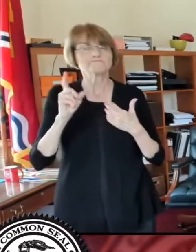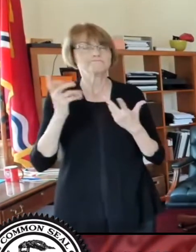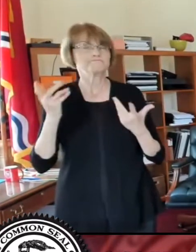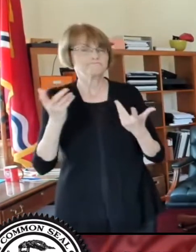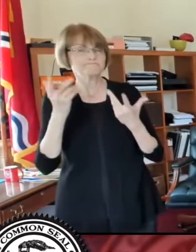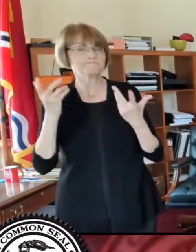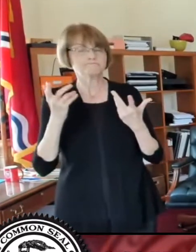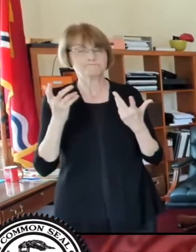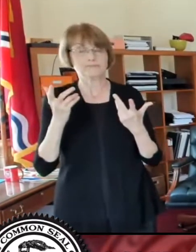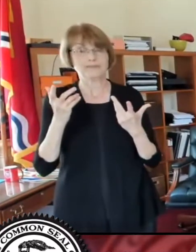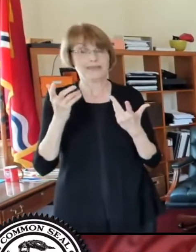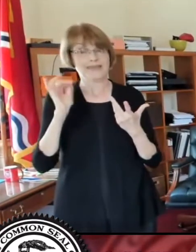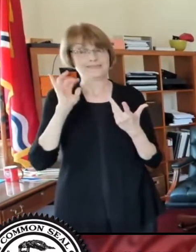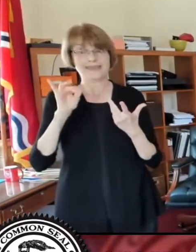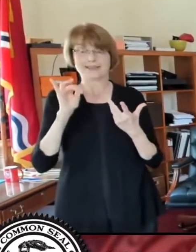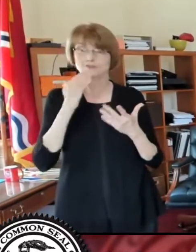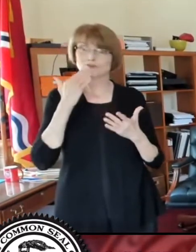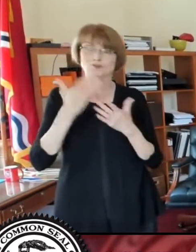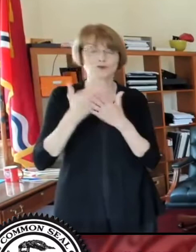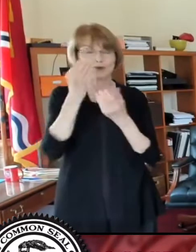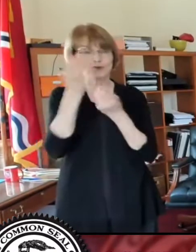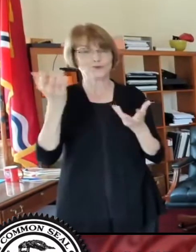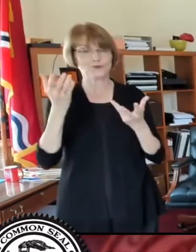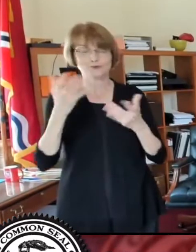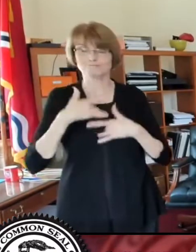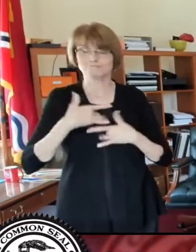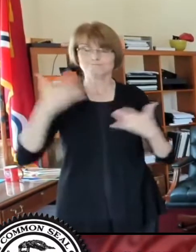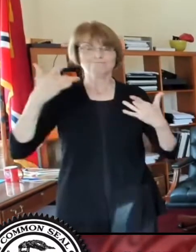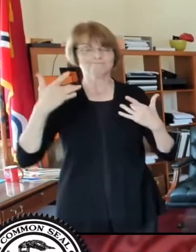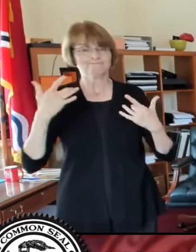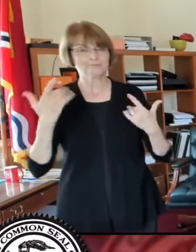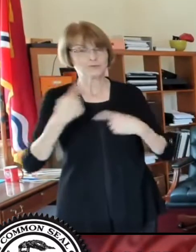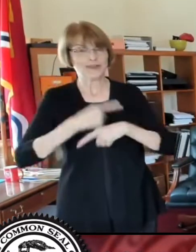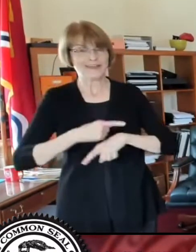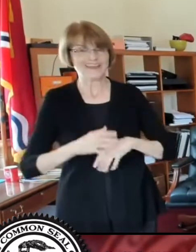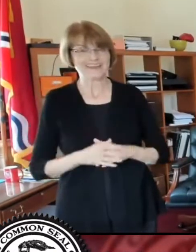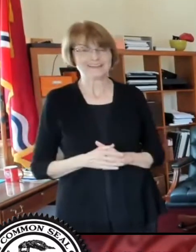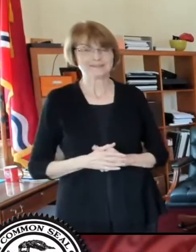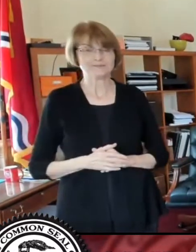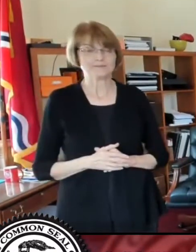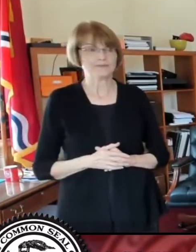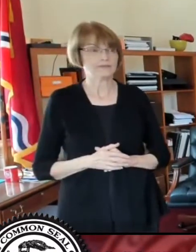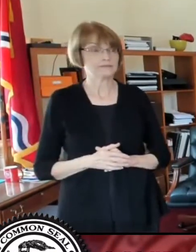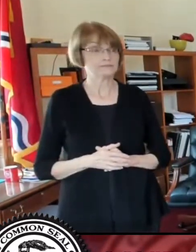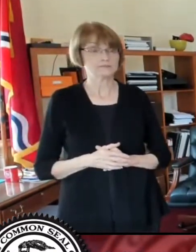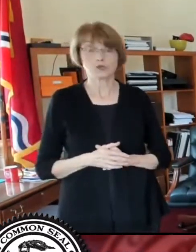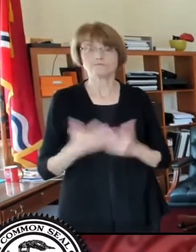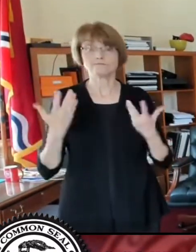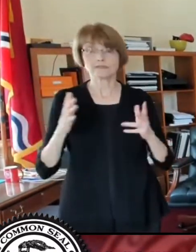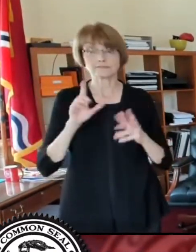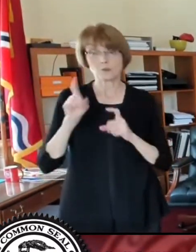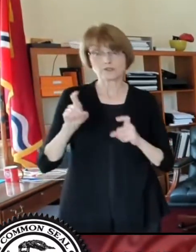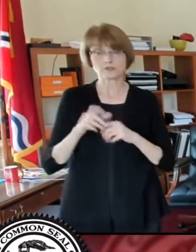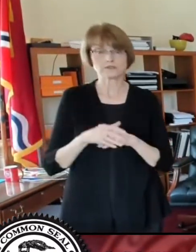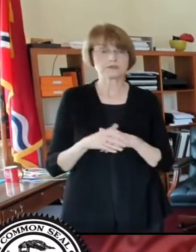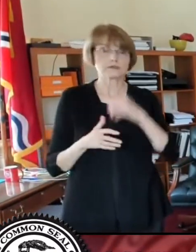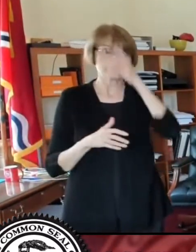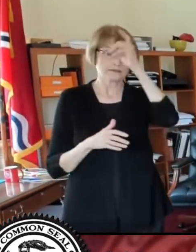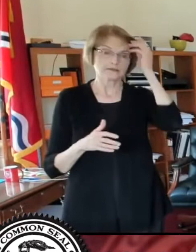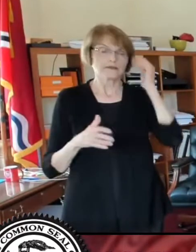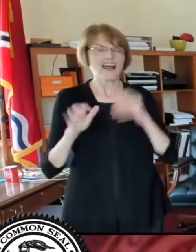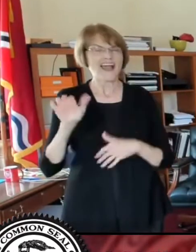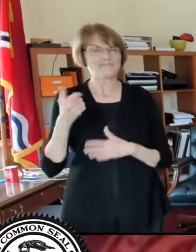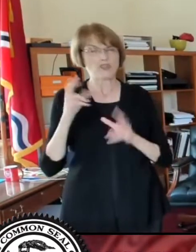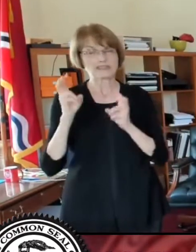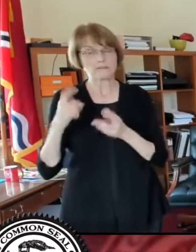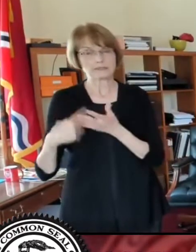upbeat news for us here today. should we go to questions? We have a couple of I questions. have other things to talk